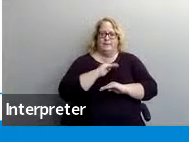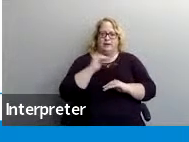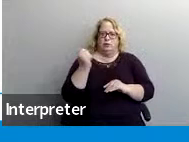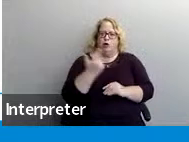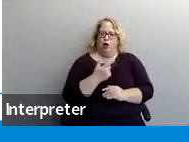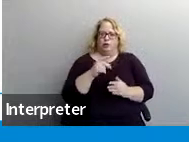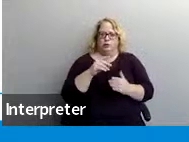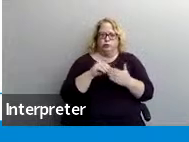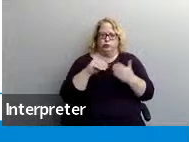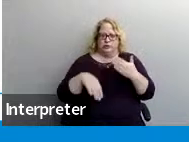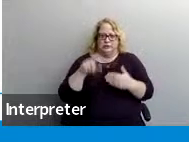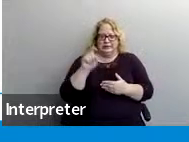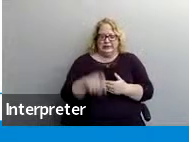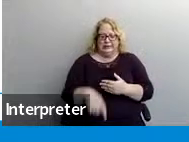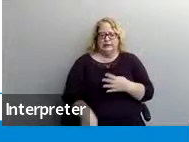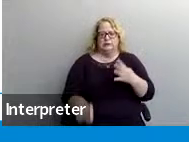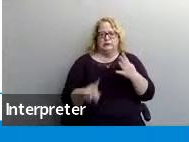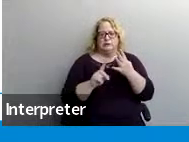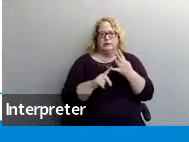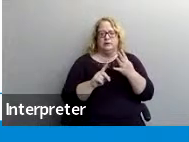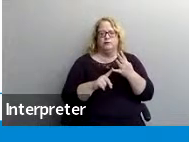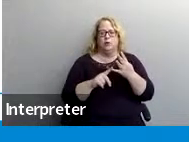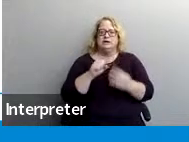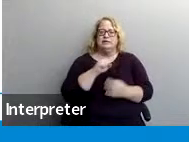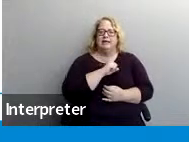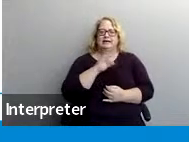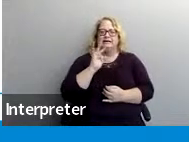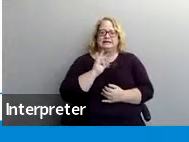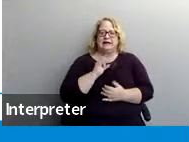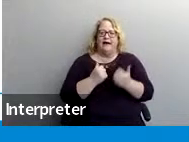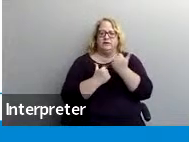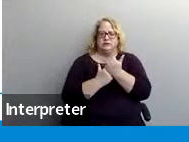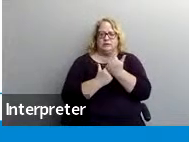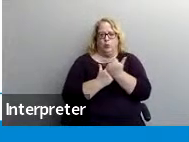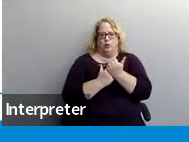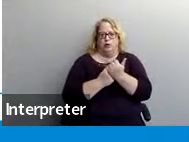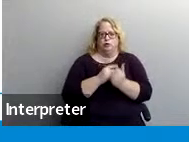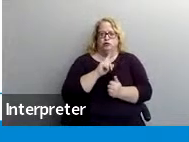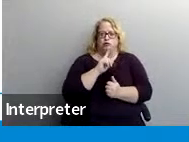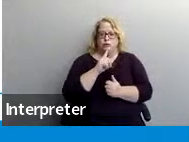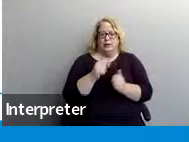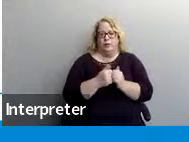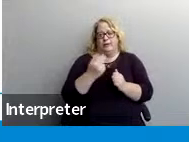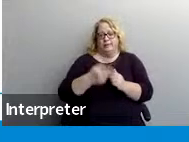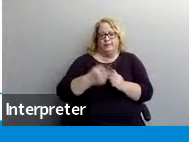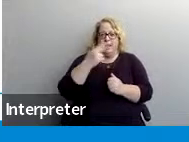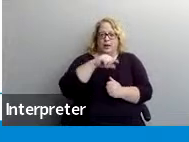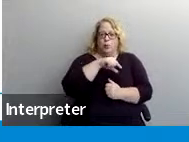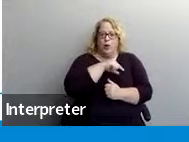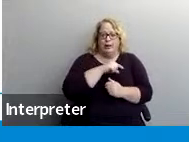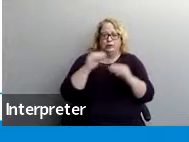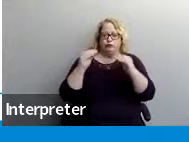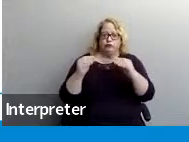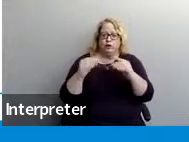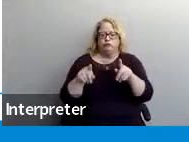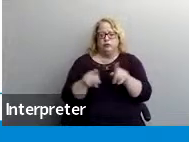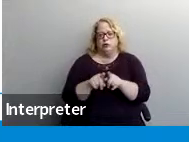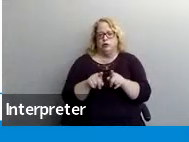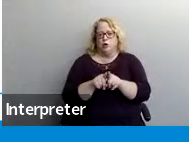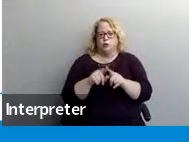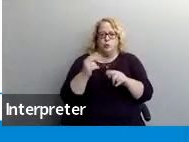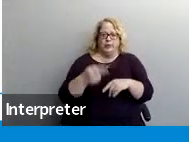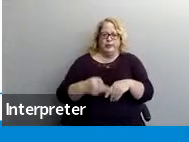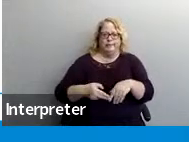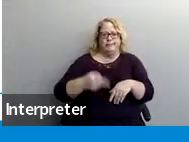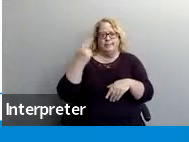needs of our students. And then the fourth is that our staff are supported, really with that high quality instruction, as well as those high leverage